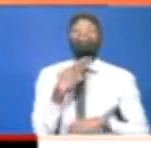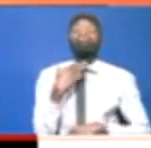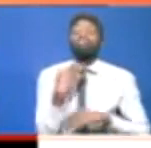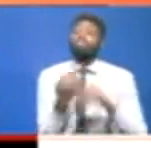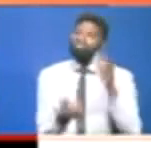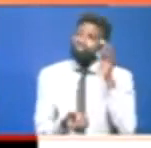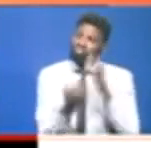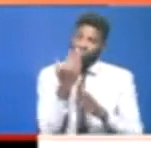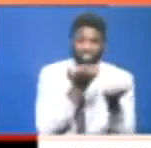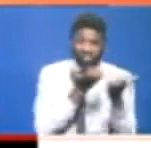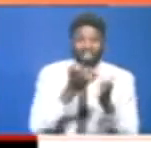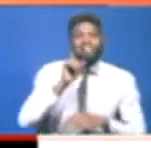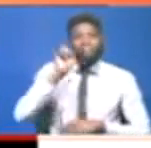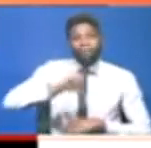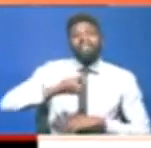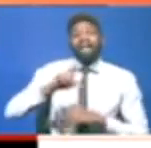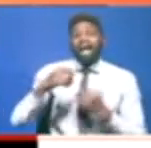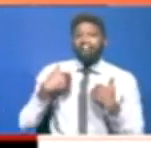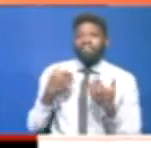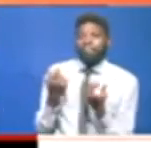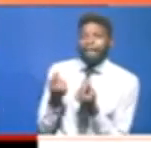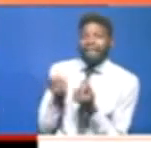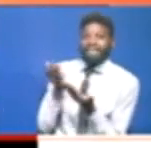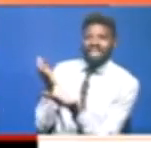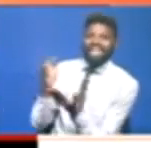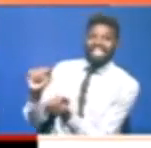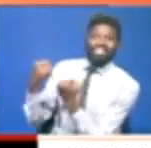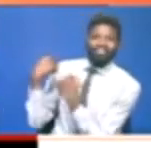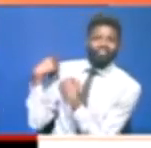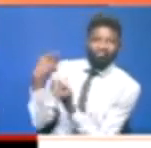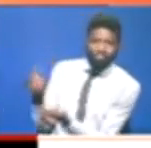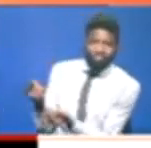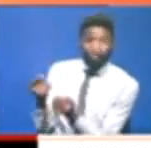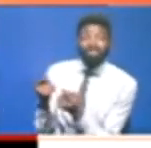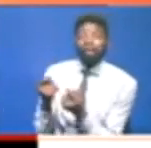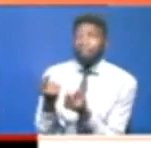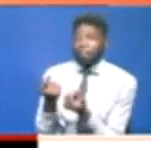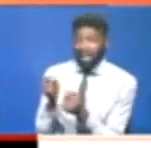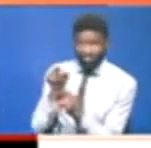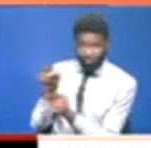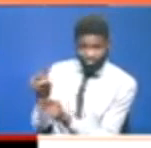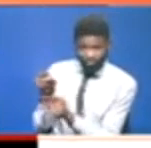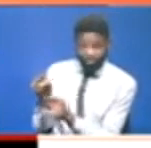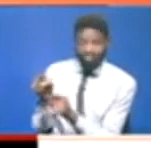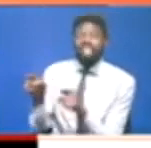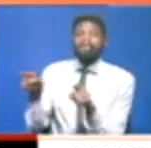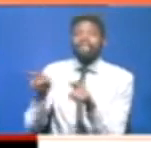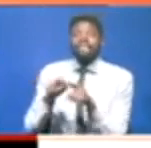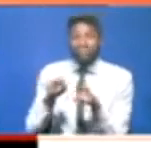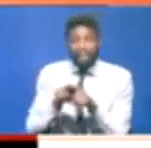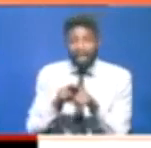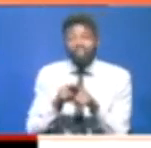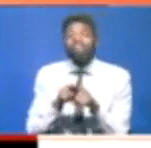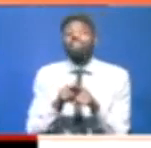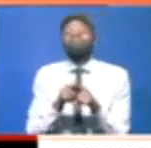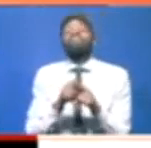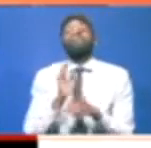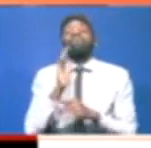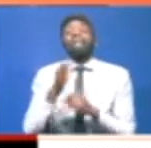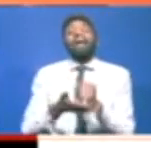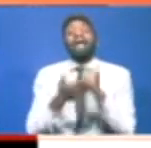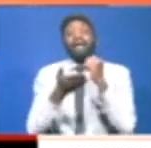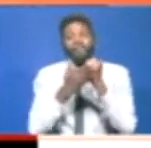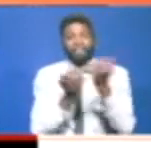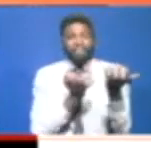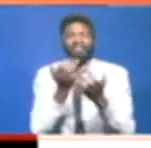that you're using to generate that income to have or to invest in a business will also generate you some income, which now you need